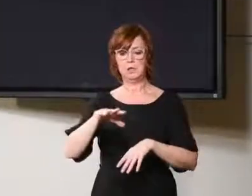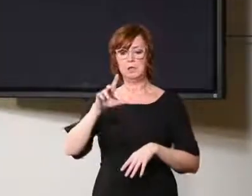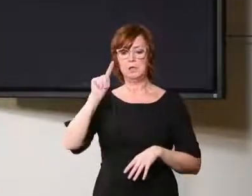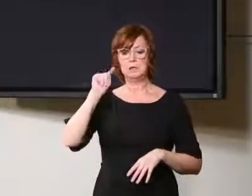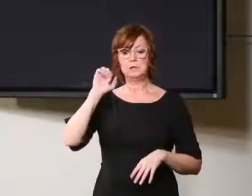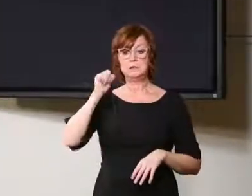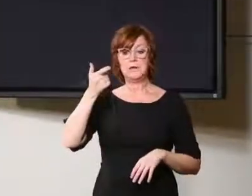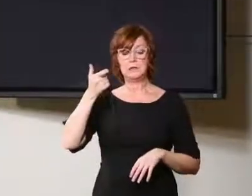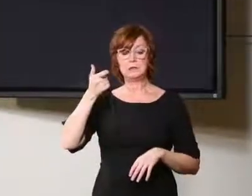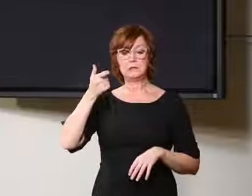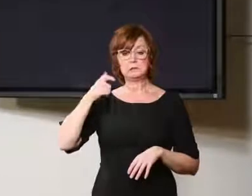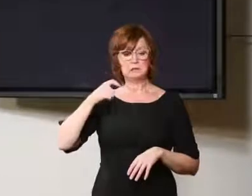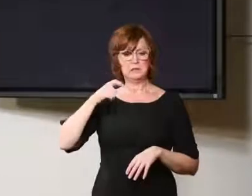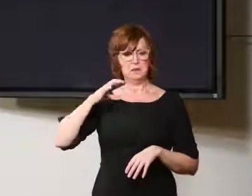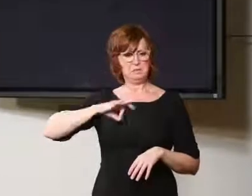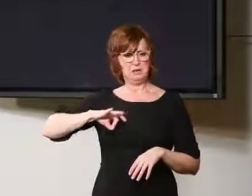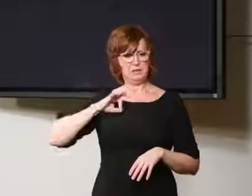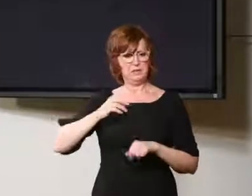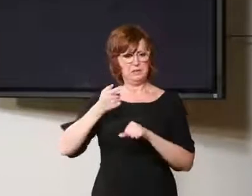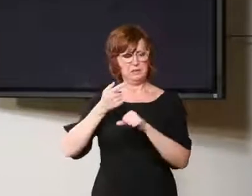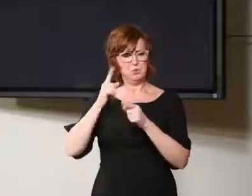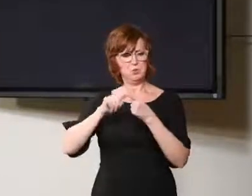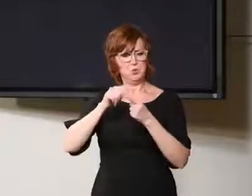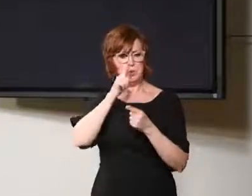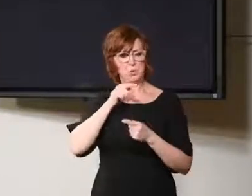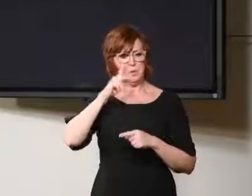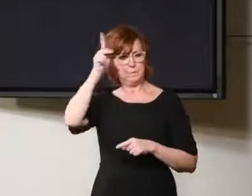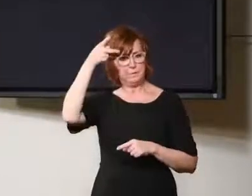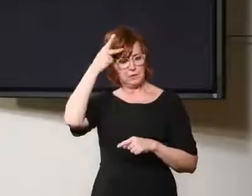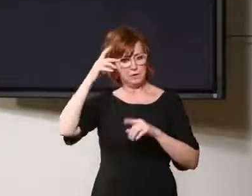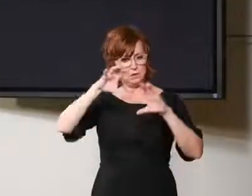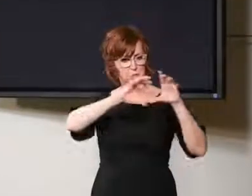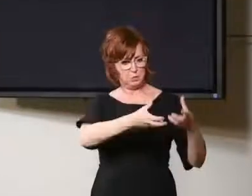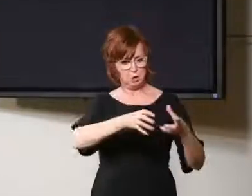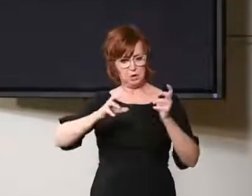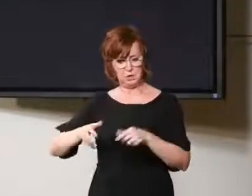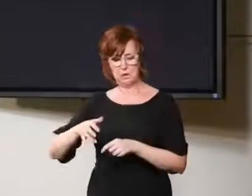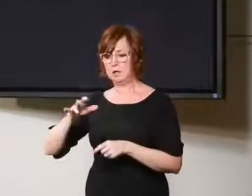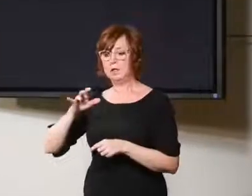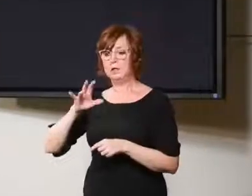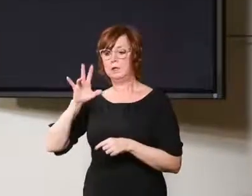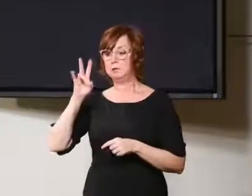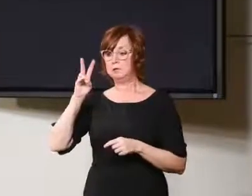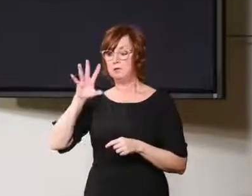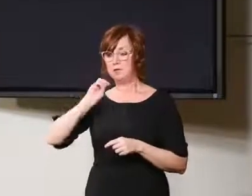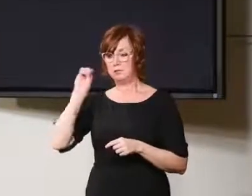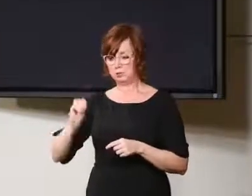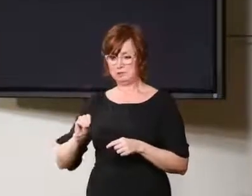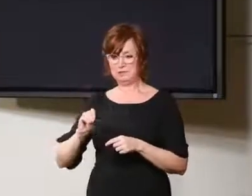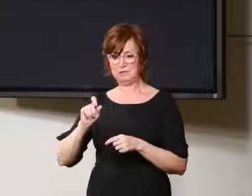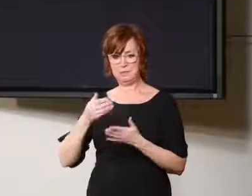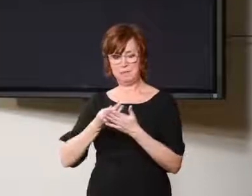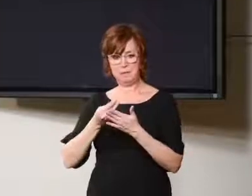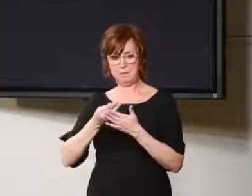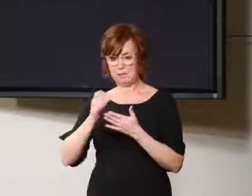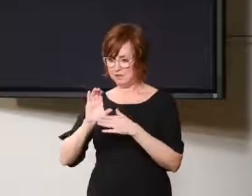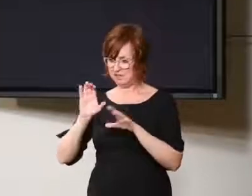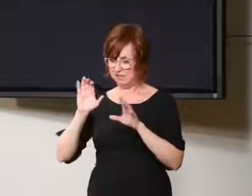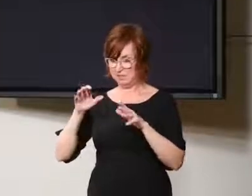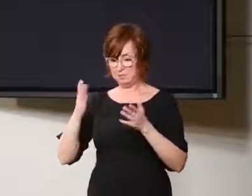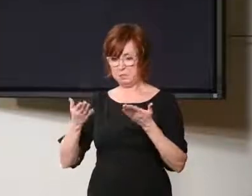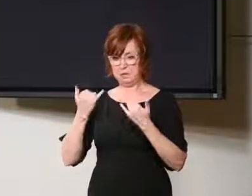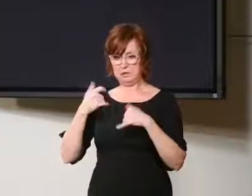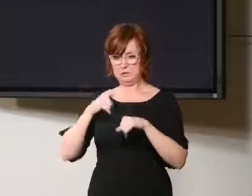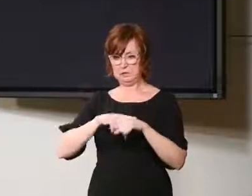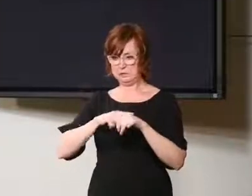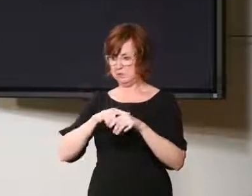75%, and in this time make that 75% available this year to charitable donations